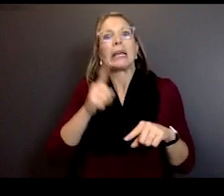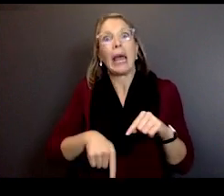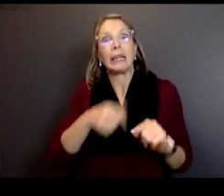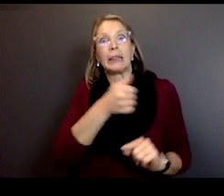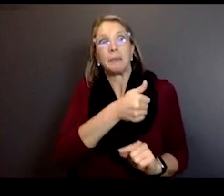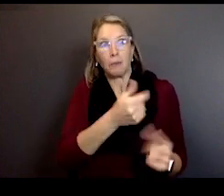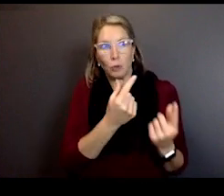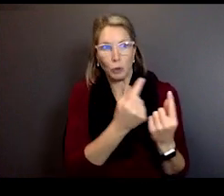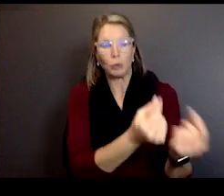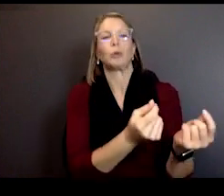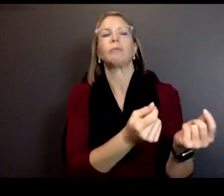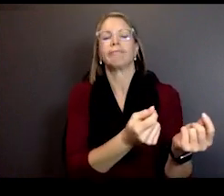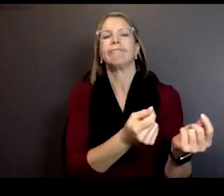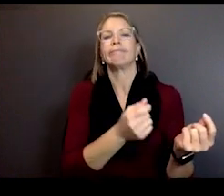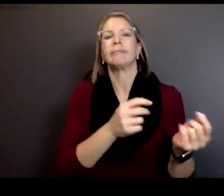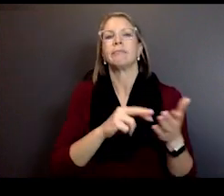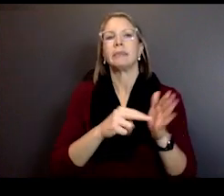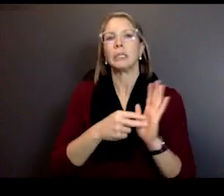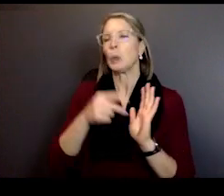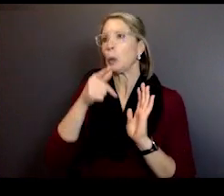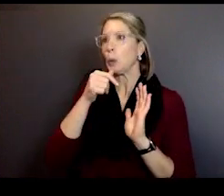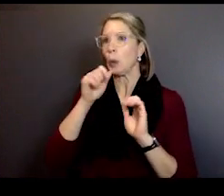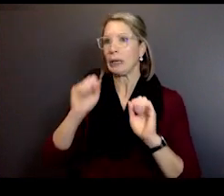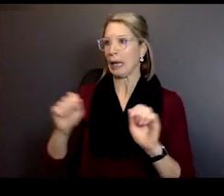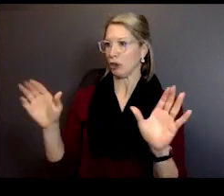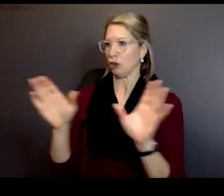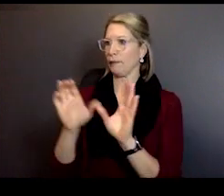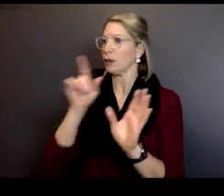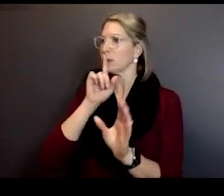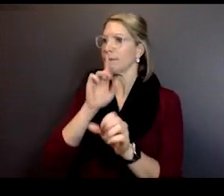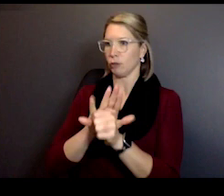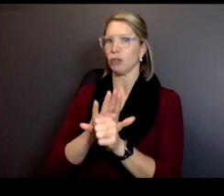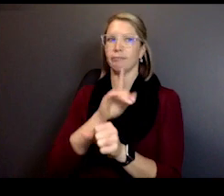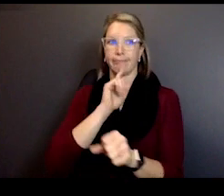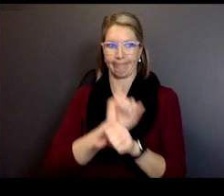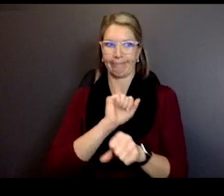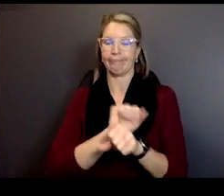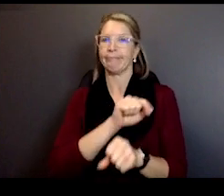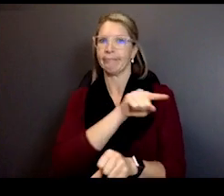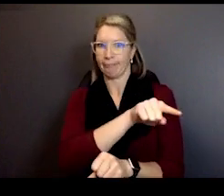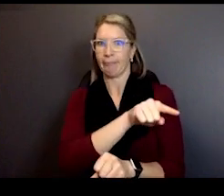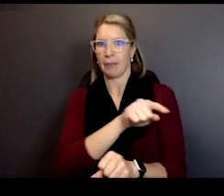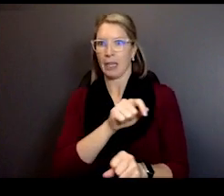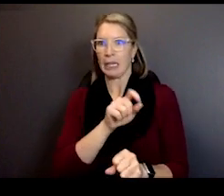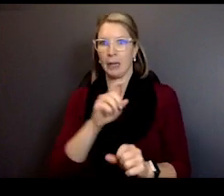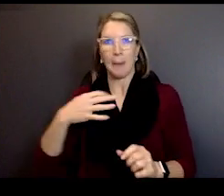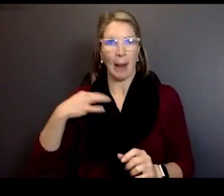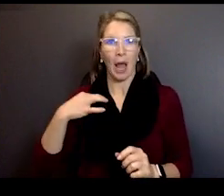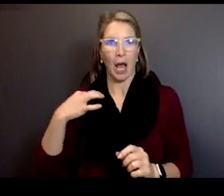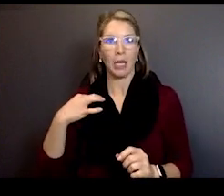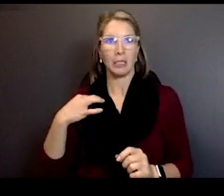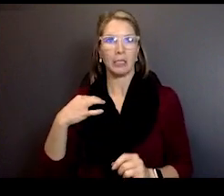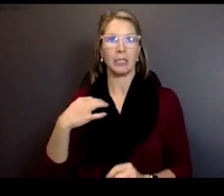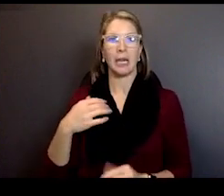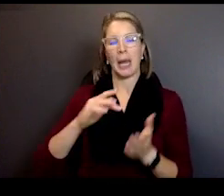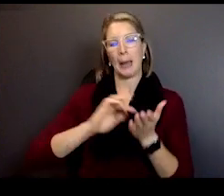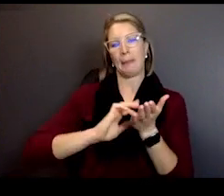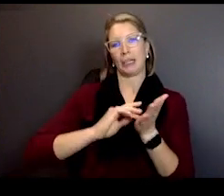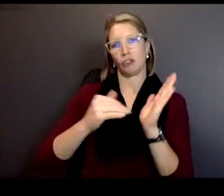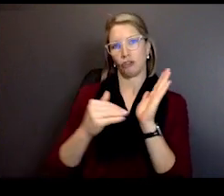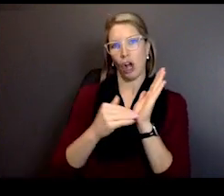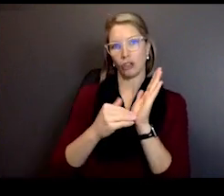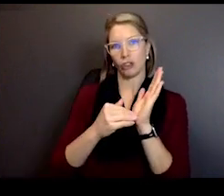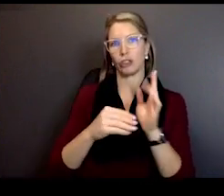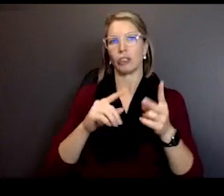Here's a list of medical practitioners who can certify these categories. It's important to note that medical doctors and